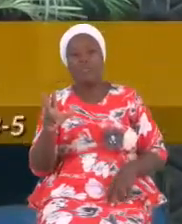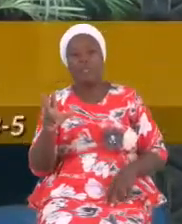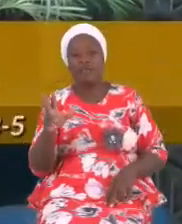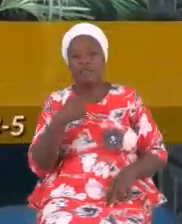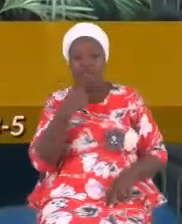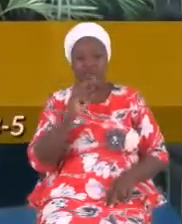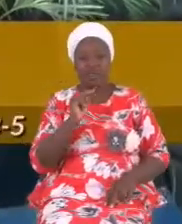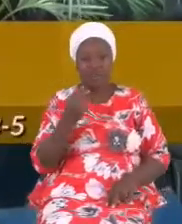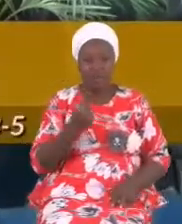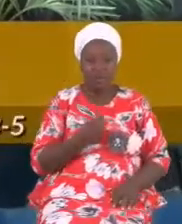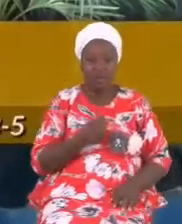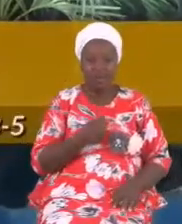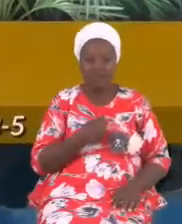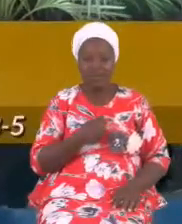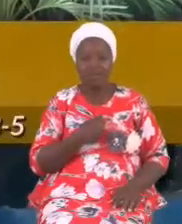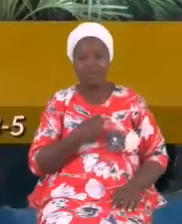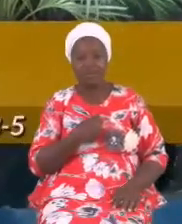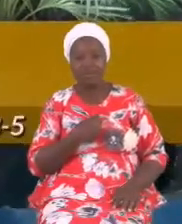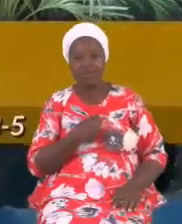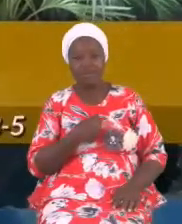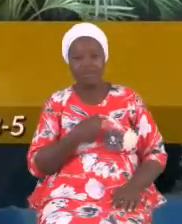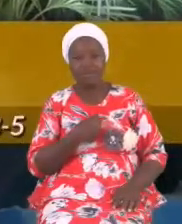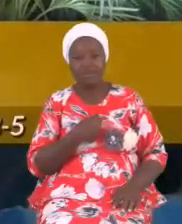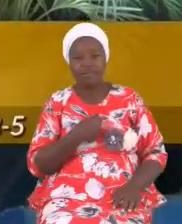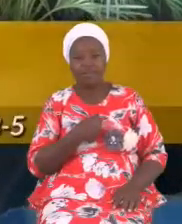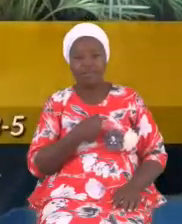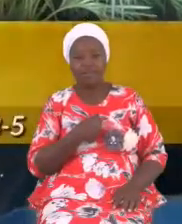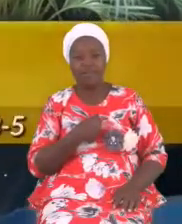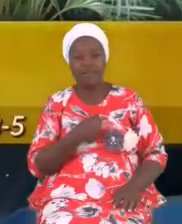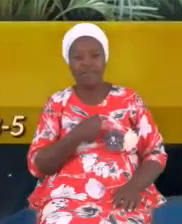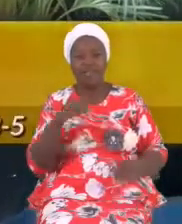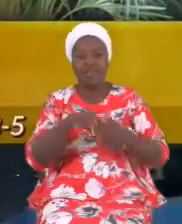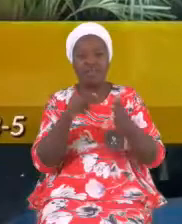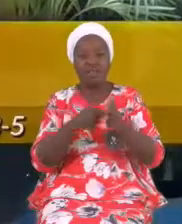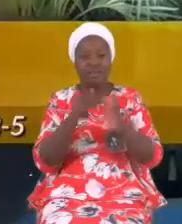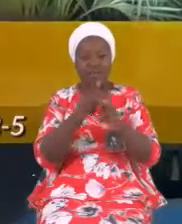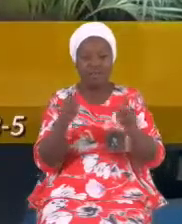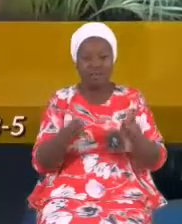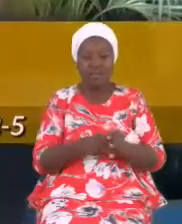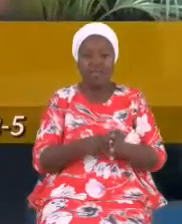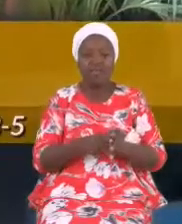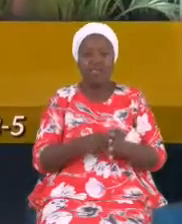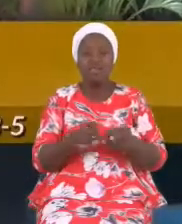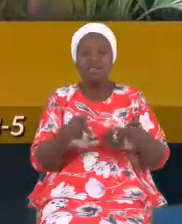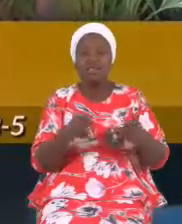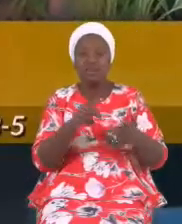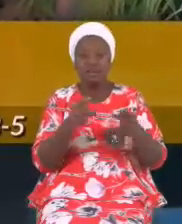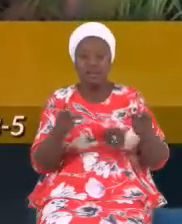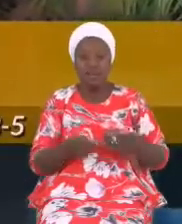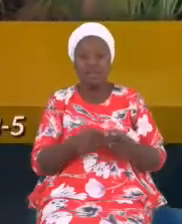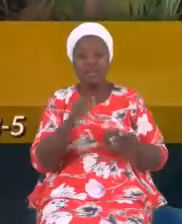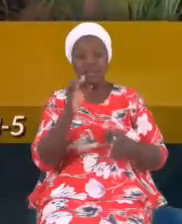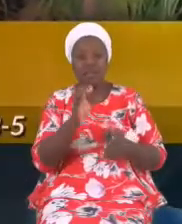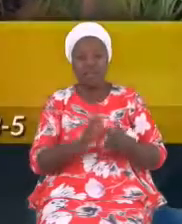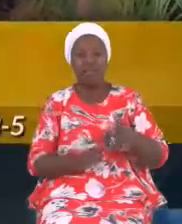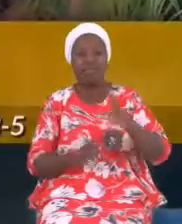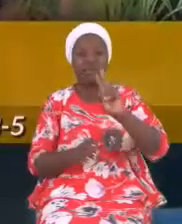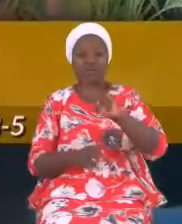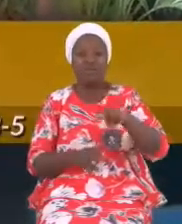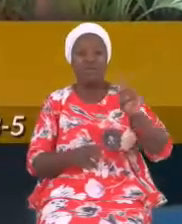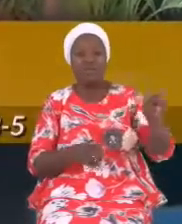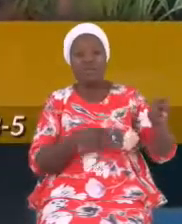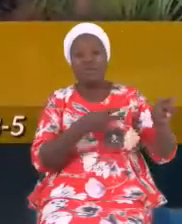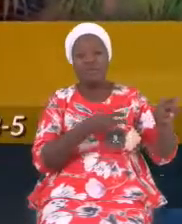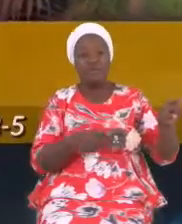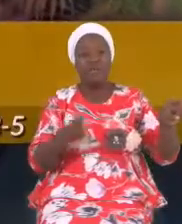us in this verse of scripture, chapter 22, and we're looking